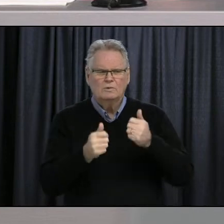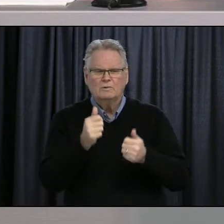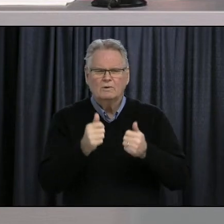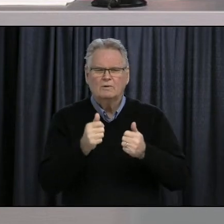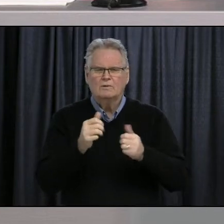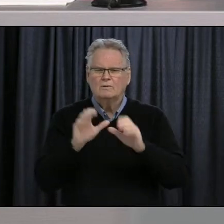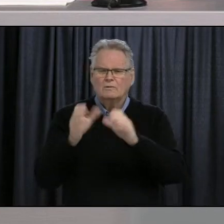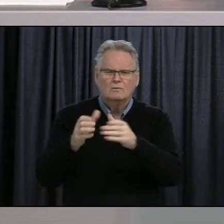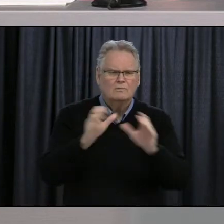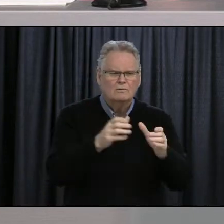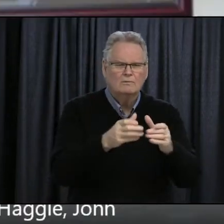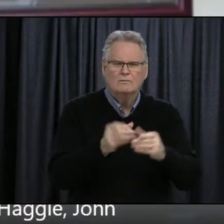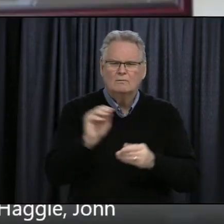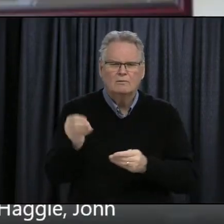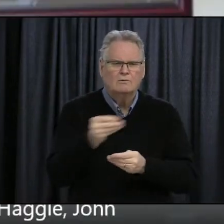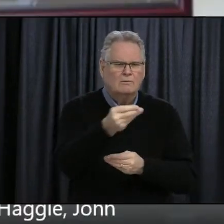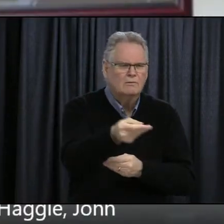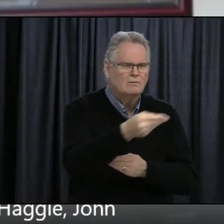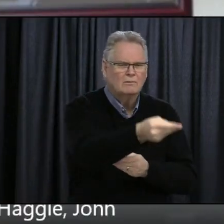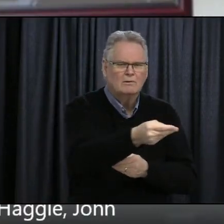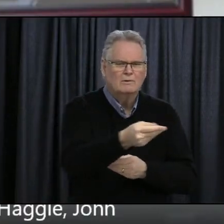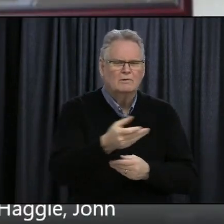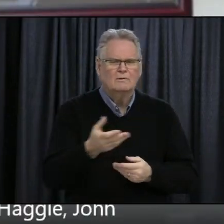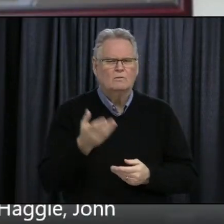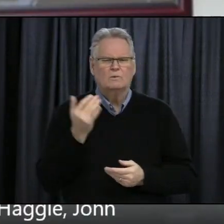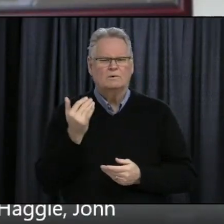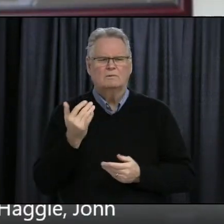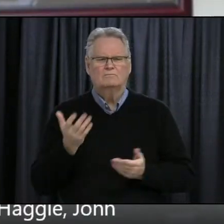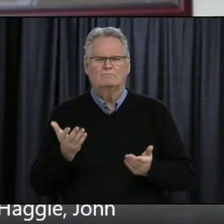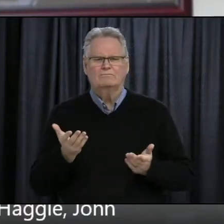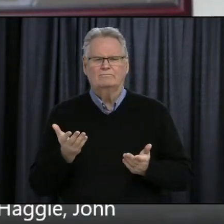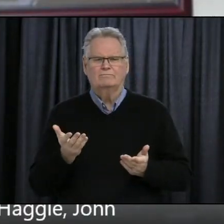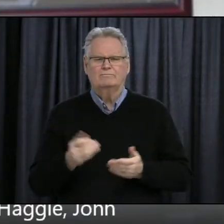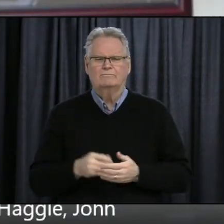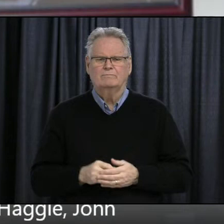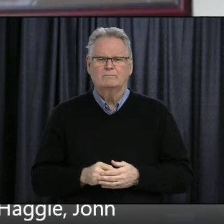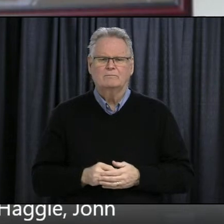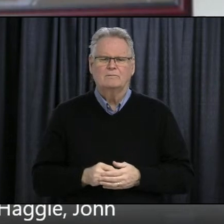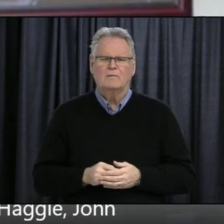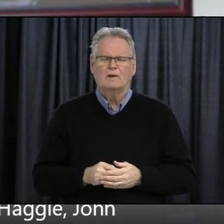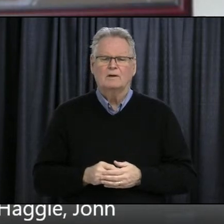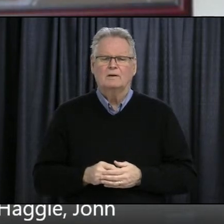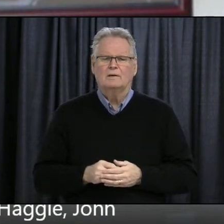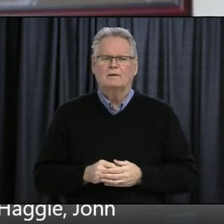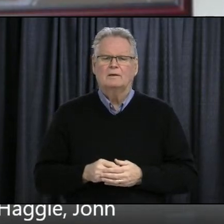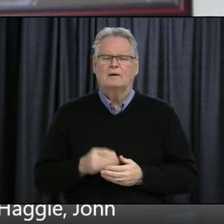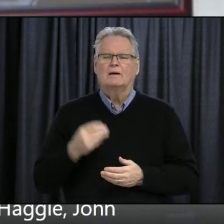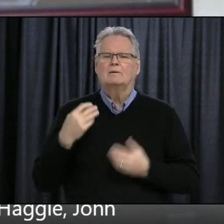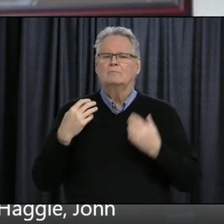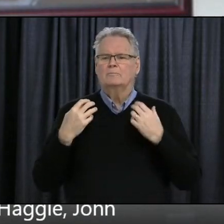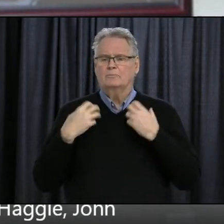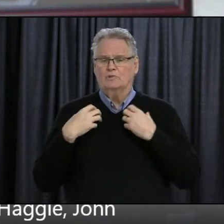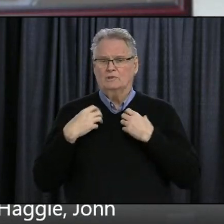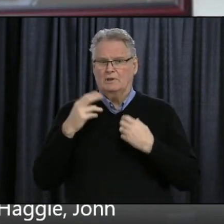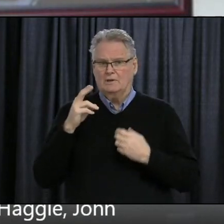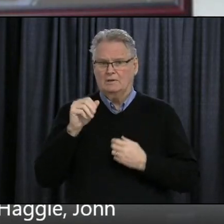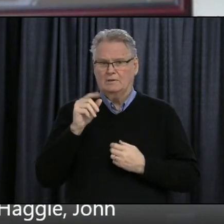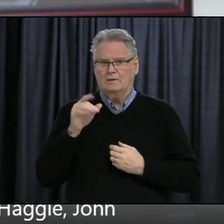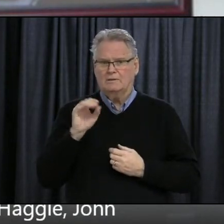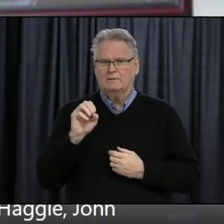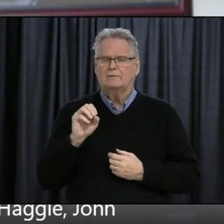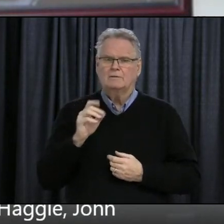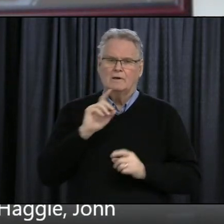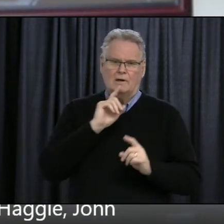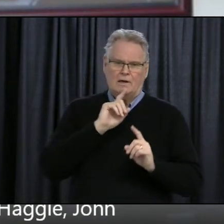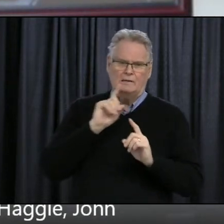Certainly, Peter, I'll have a stab at that. The essence really is simply down to vaccine supply. We